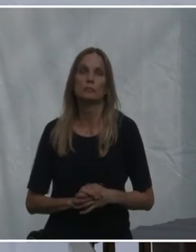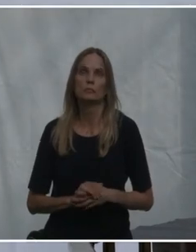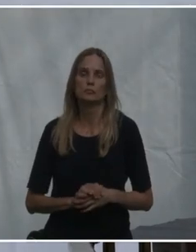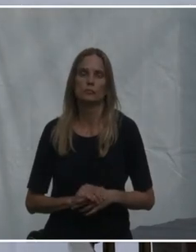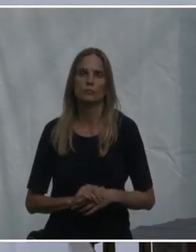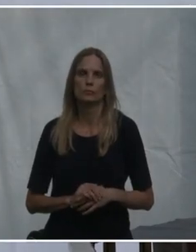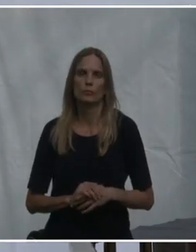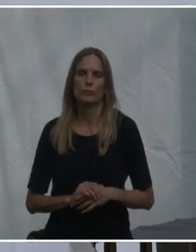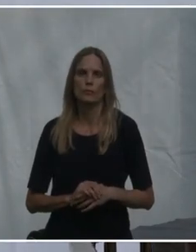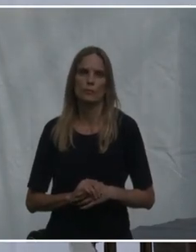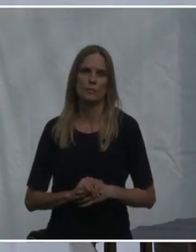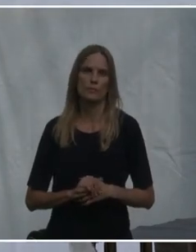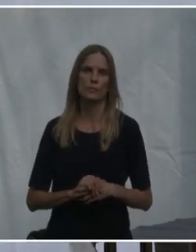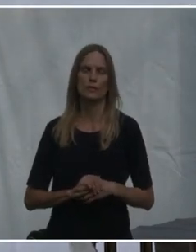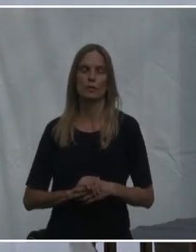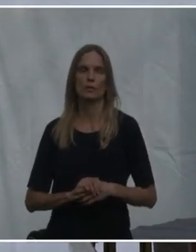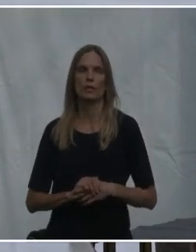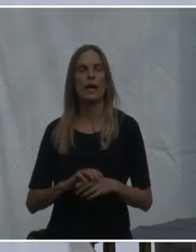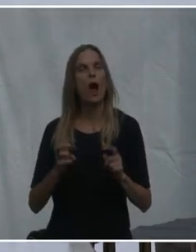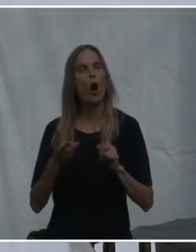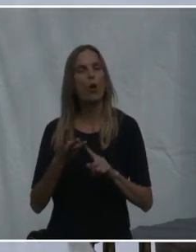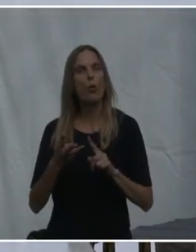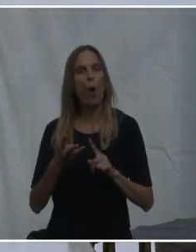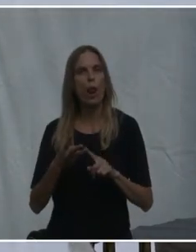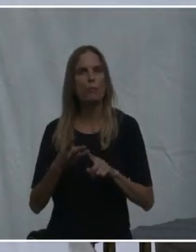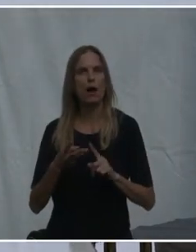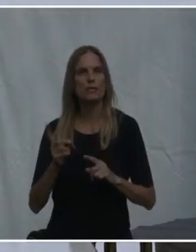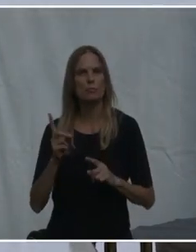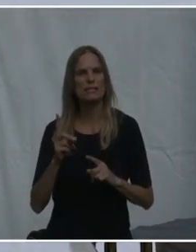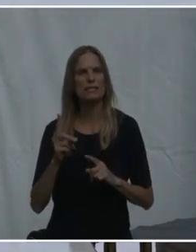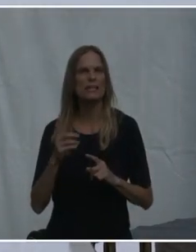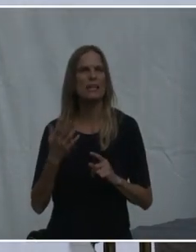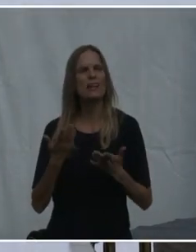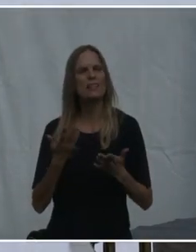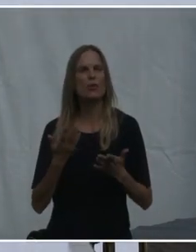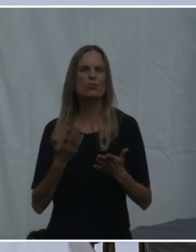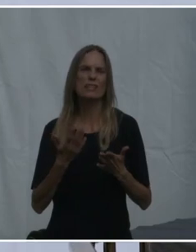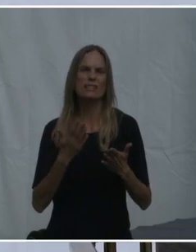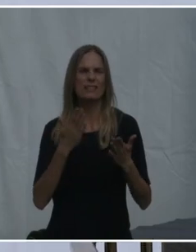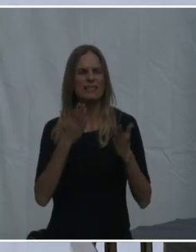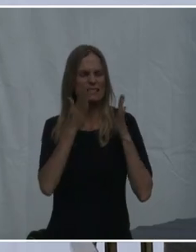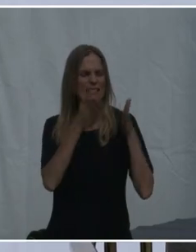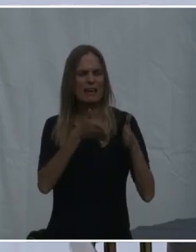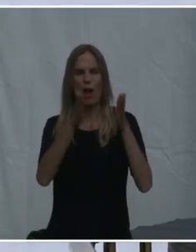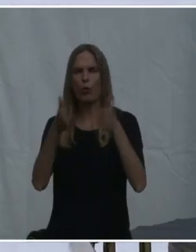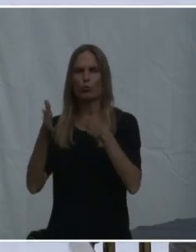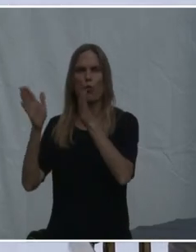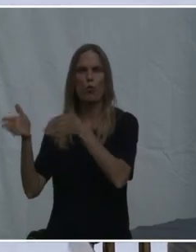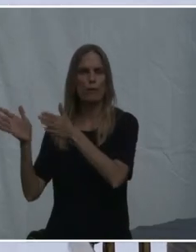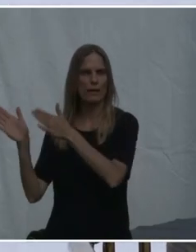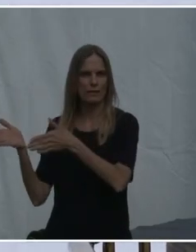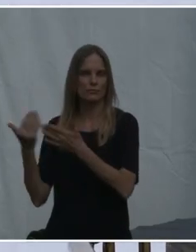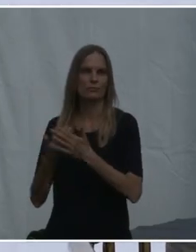well, the third part is maybe stereotypes that we live through. For example, in Finland, men